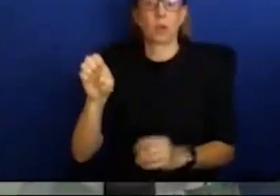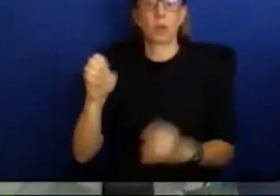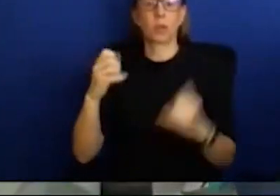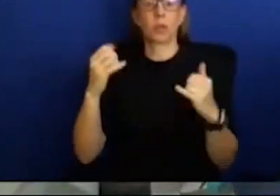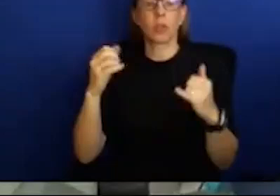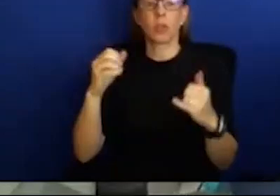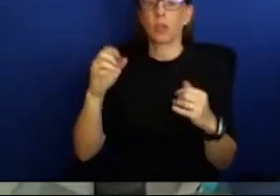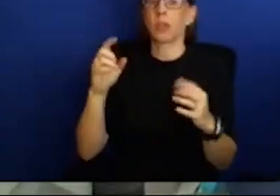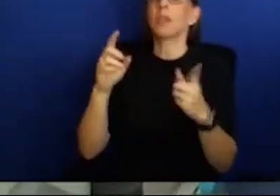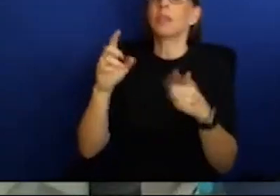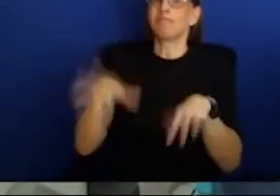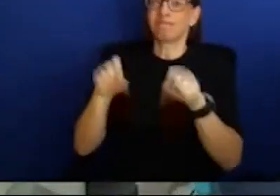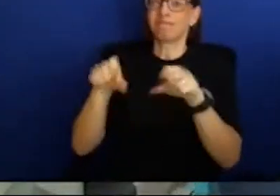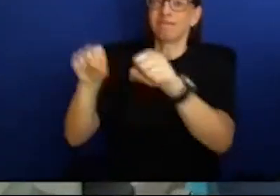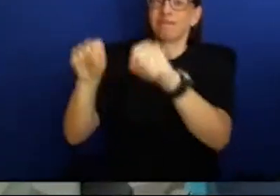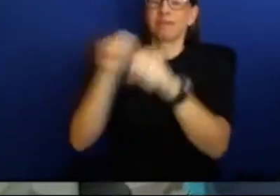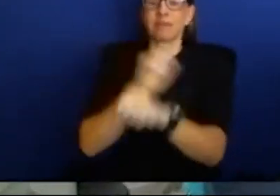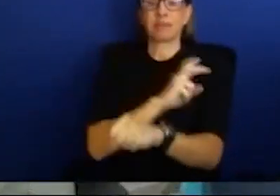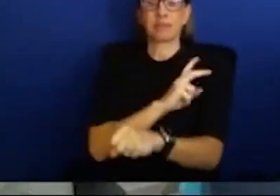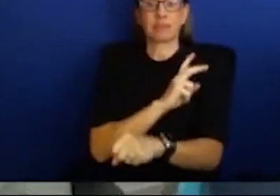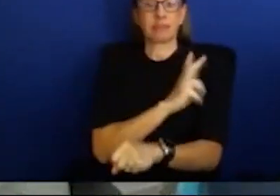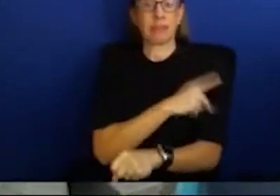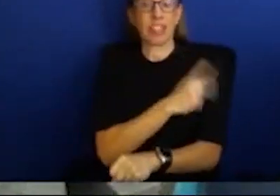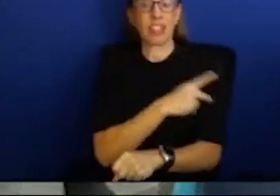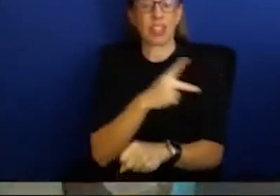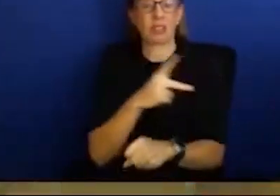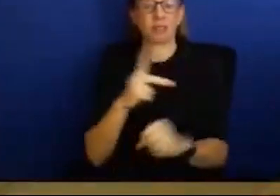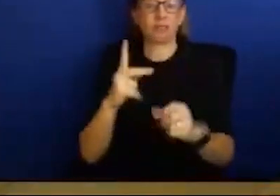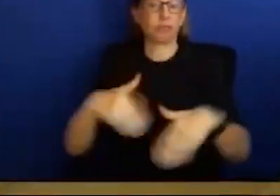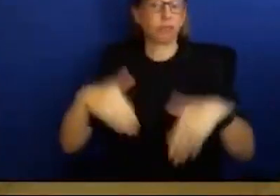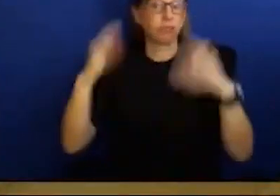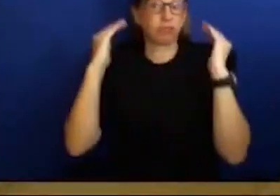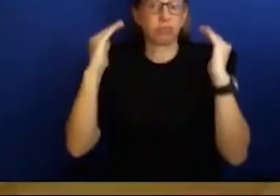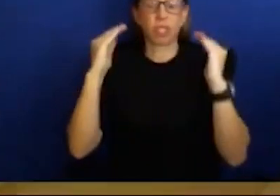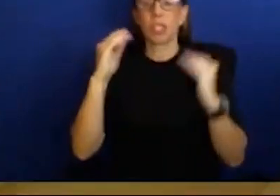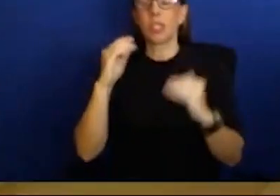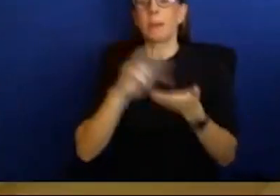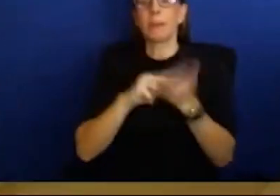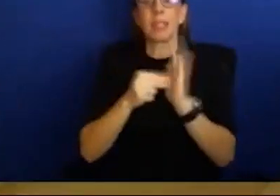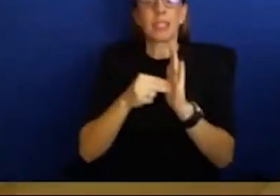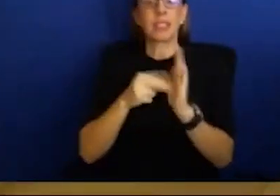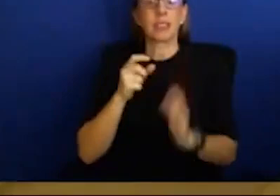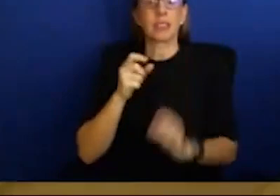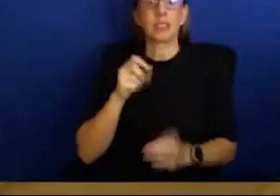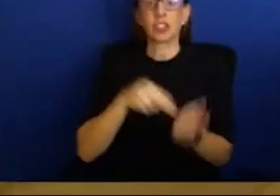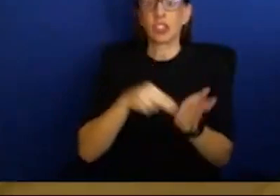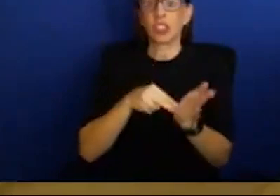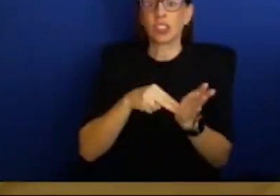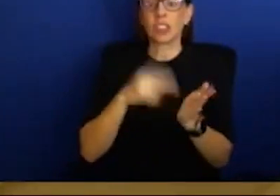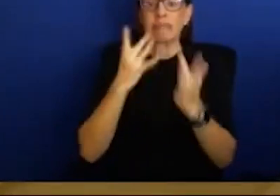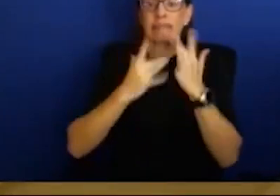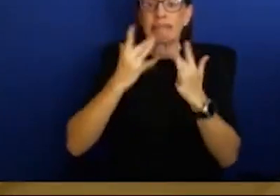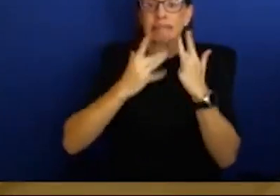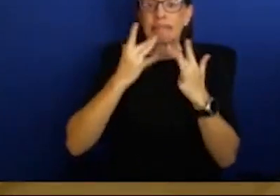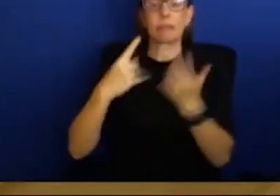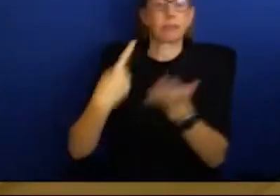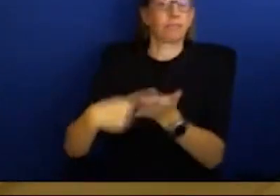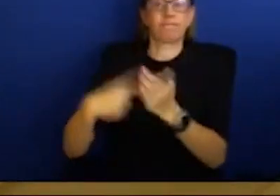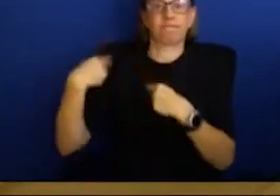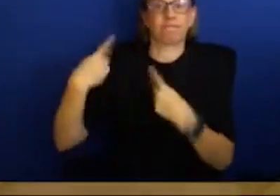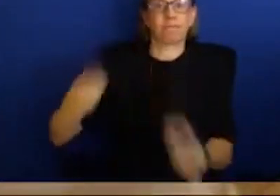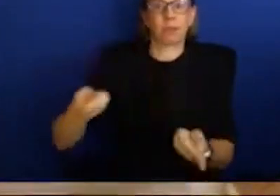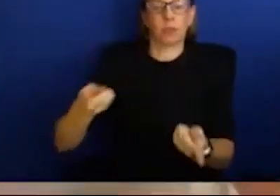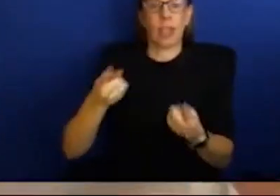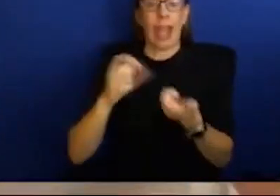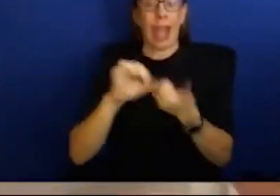load, and it is creating even more nursing shortages. We talk a lot about that. So we're going to look at what we can do right now to avoid ending